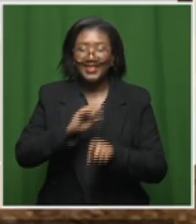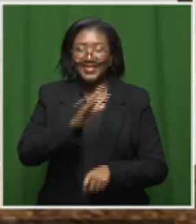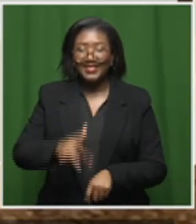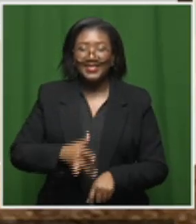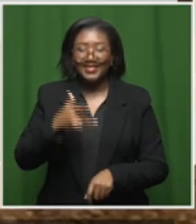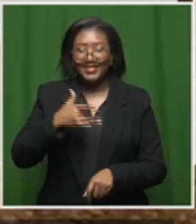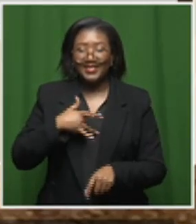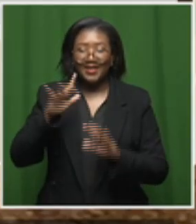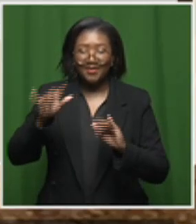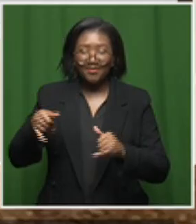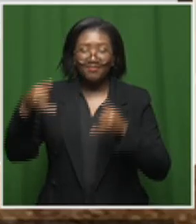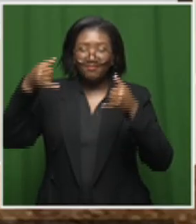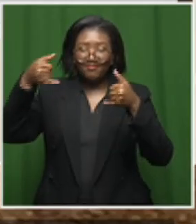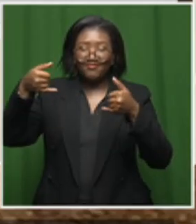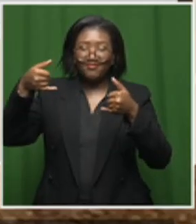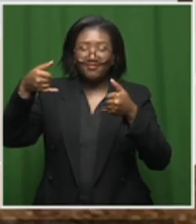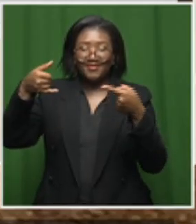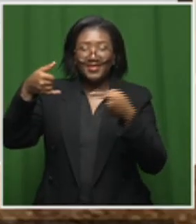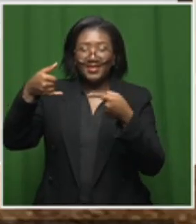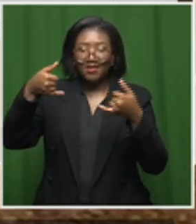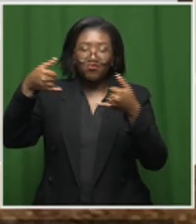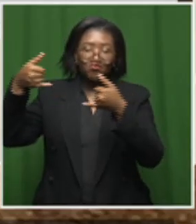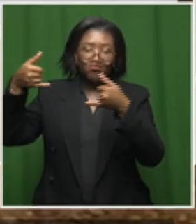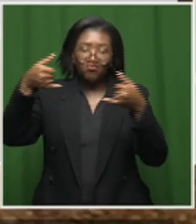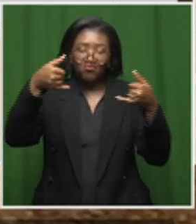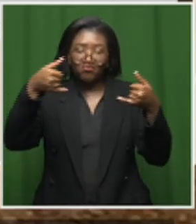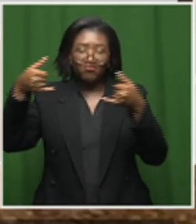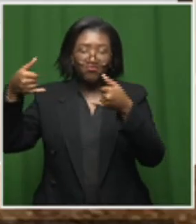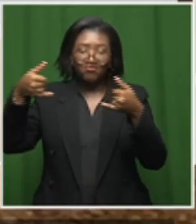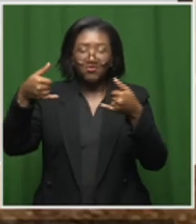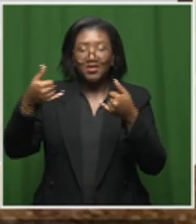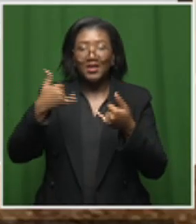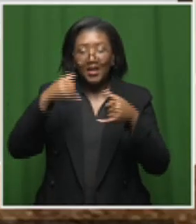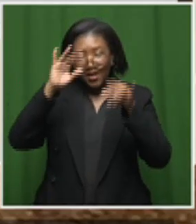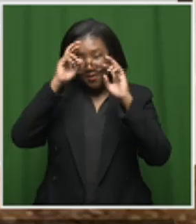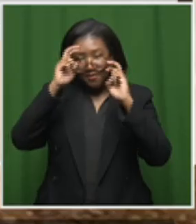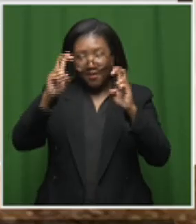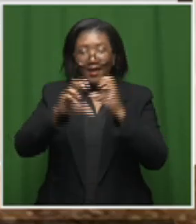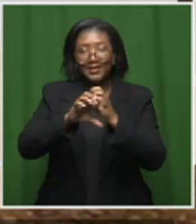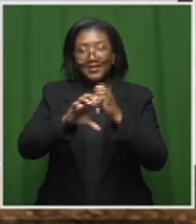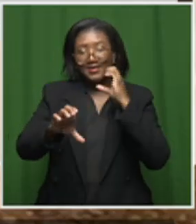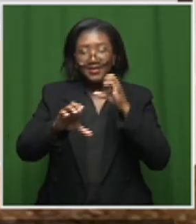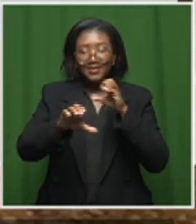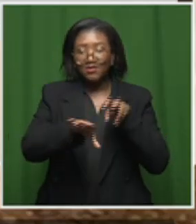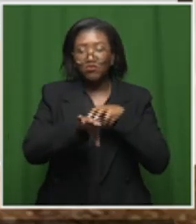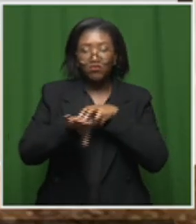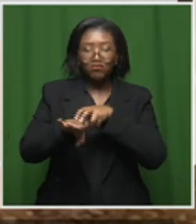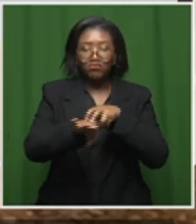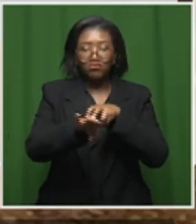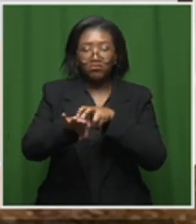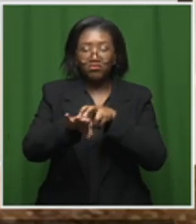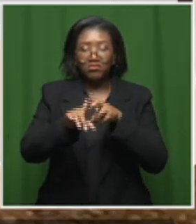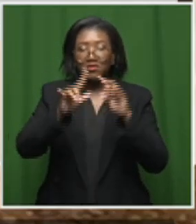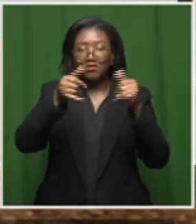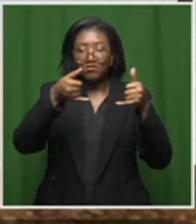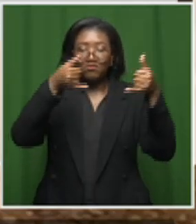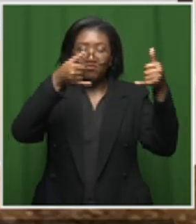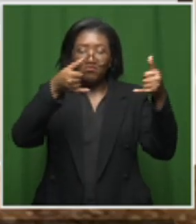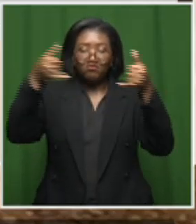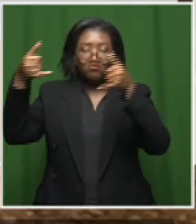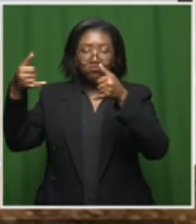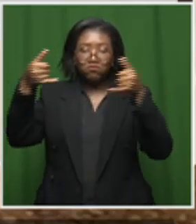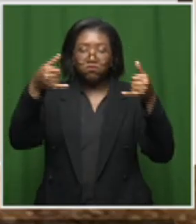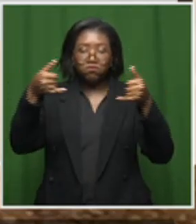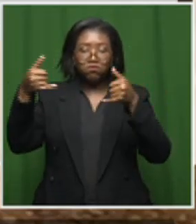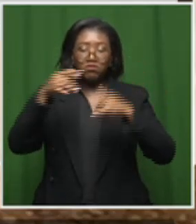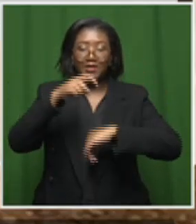champion, world test champion at Mace. They're going to bring their trophy. They've been going around the country, but they're going to arrive in Cape Town tomorrow. It all starts at 11 a.m. at